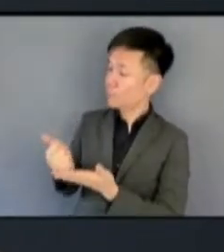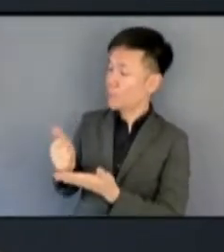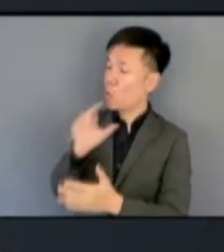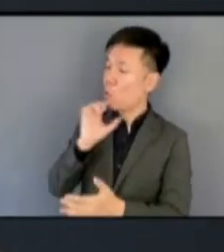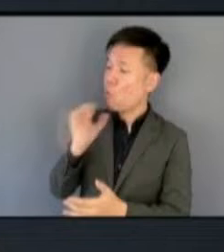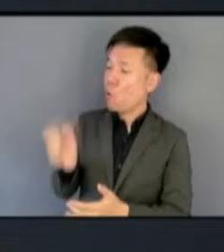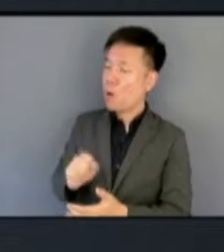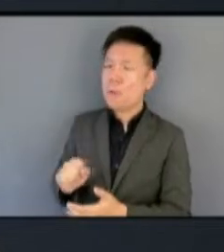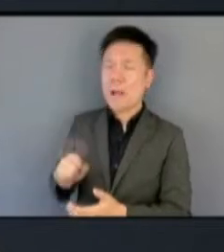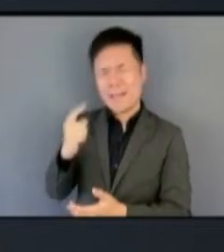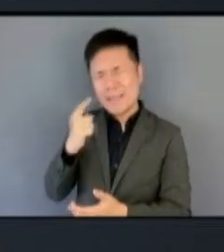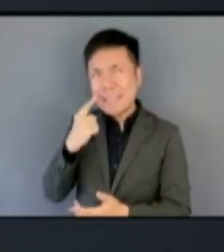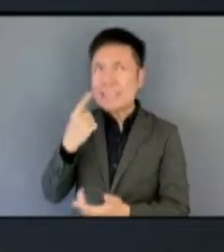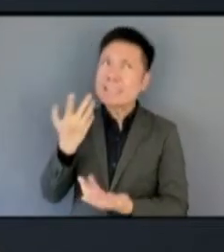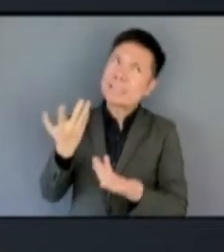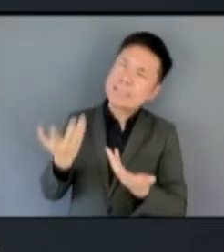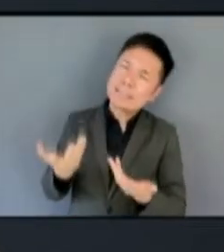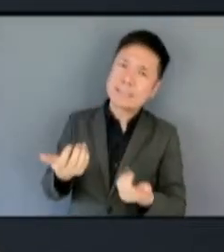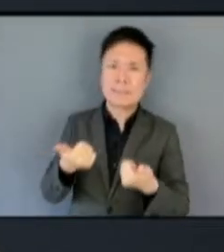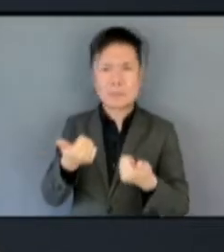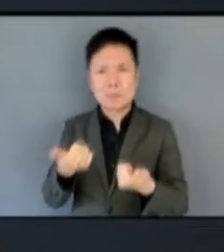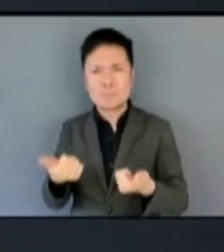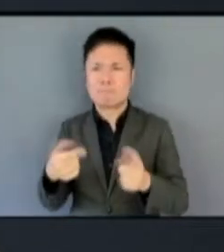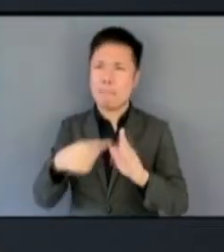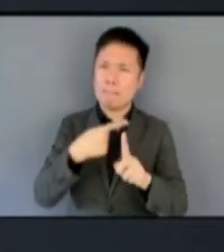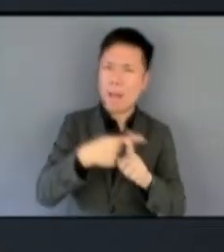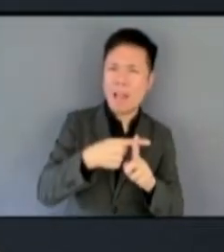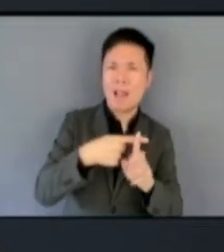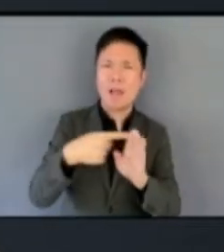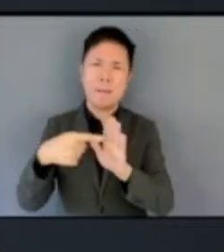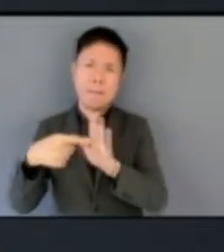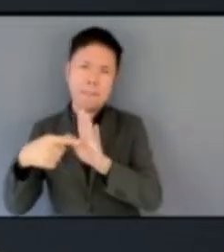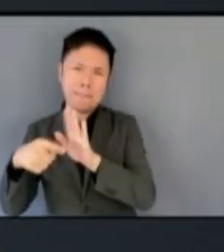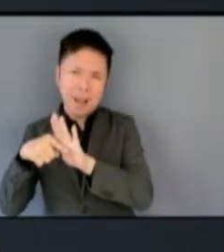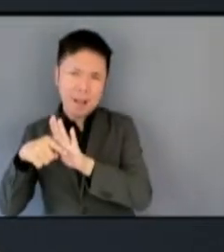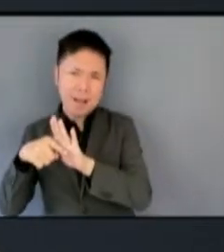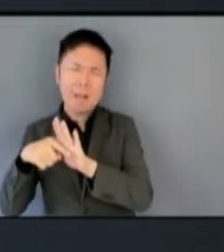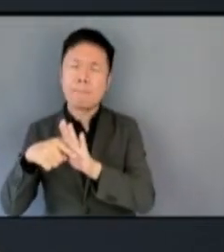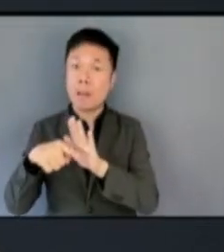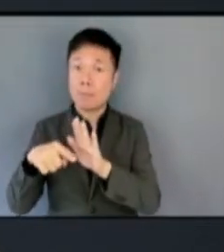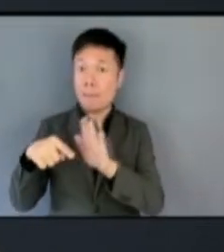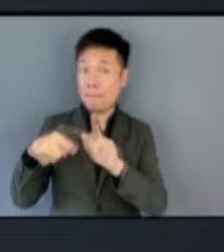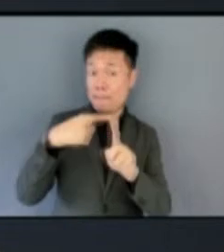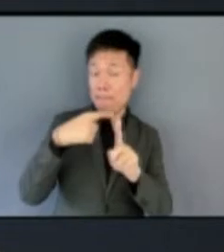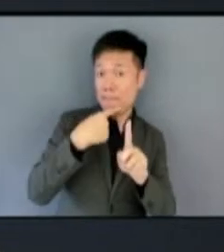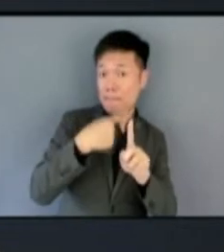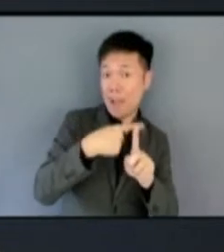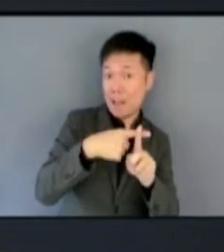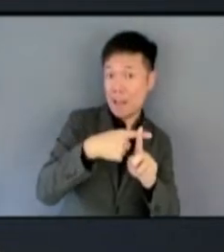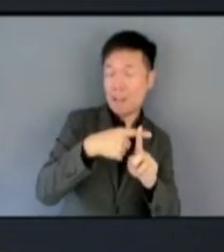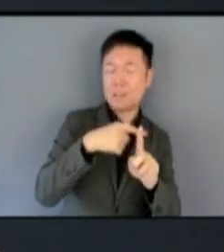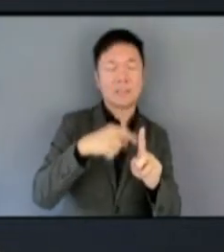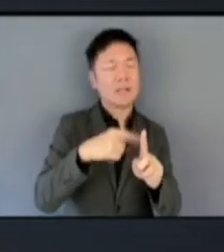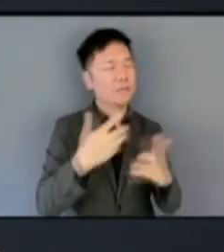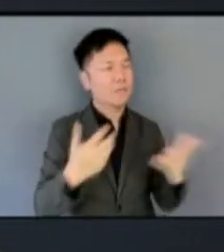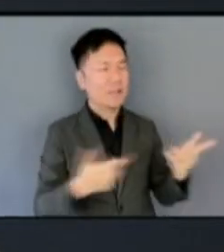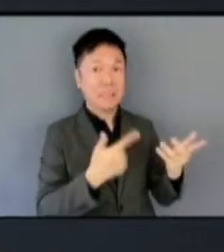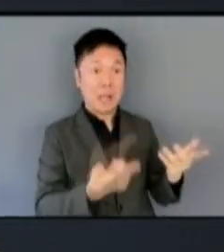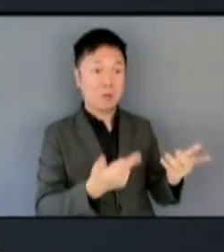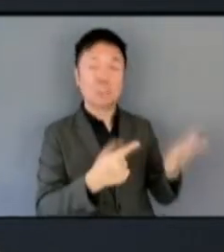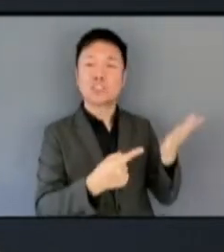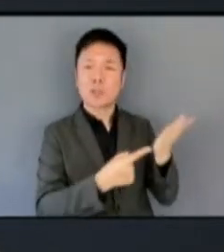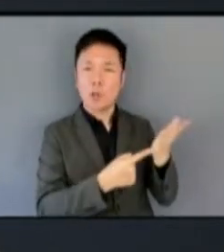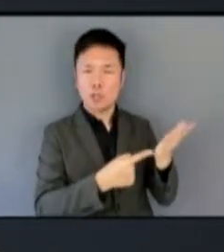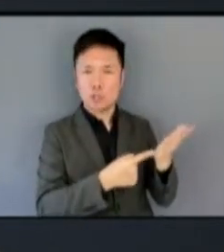its divide, I say divide and the dividends, but to make those dividends come through, the digital divide needs to be